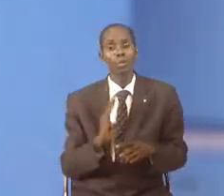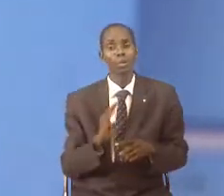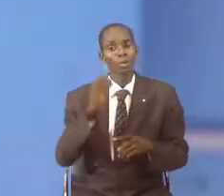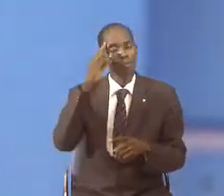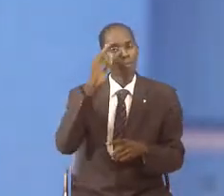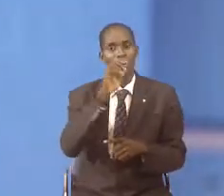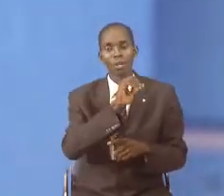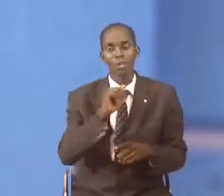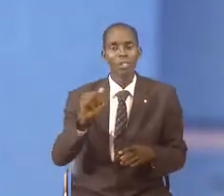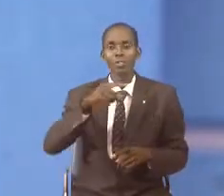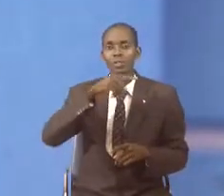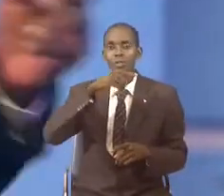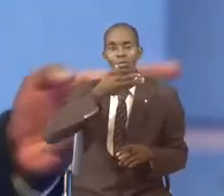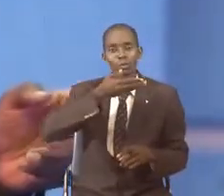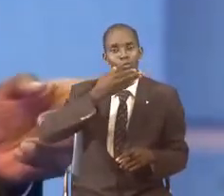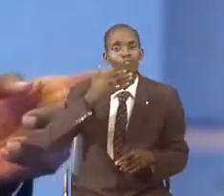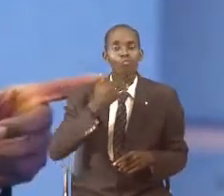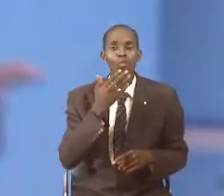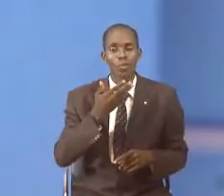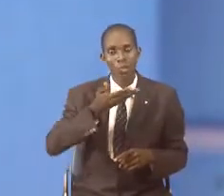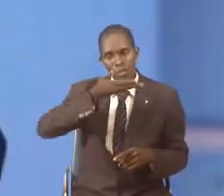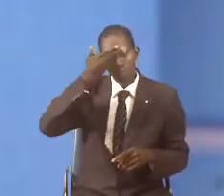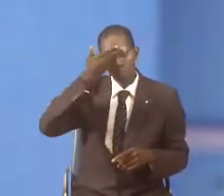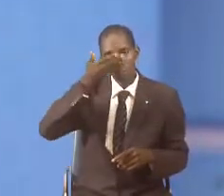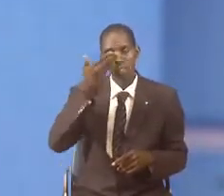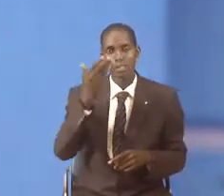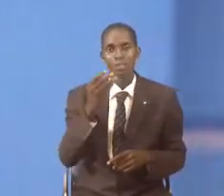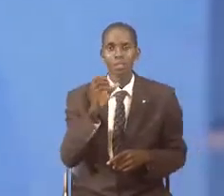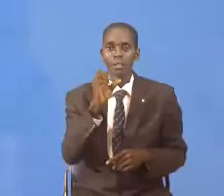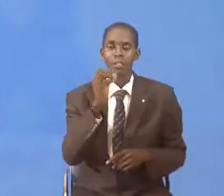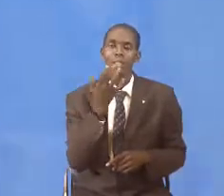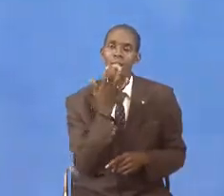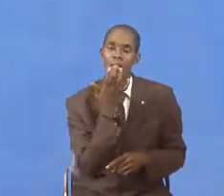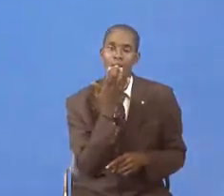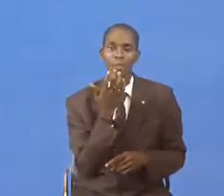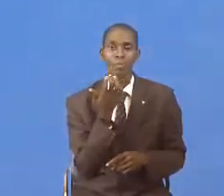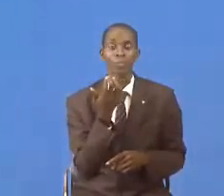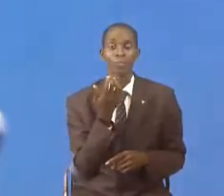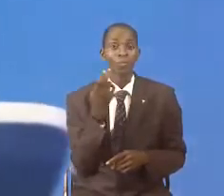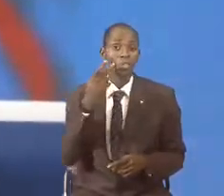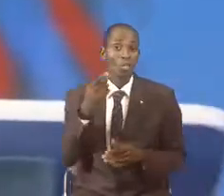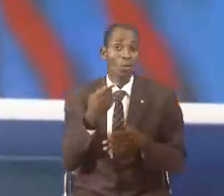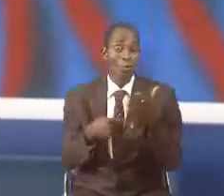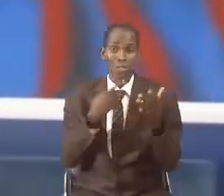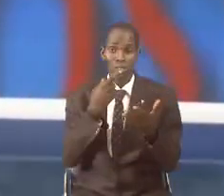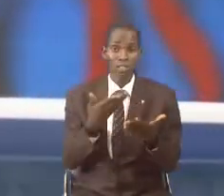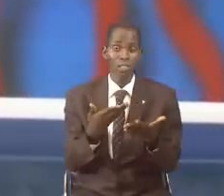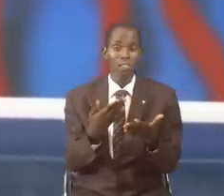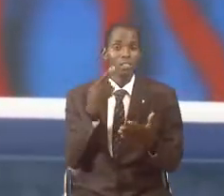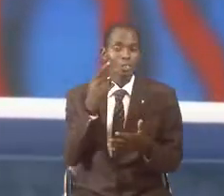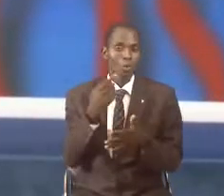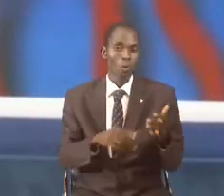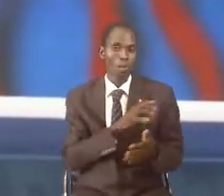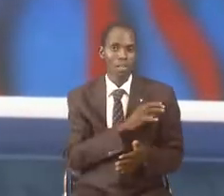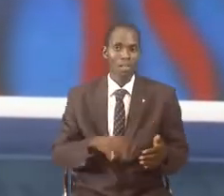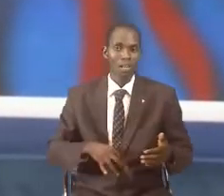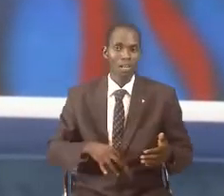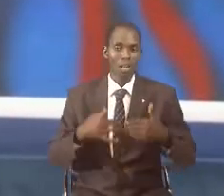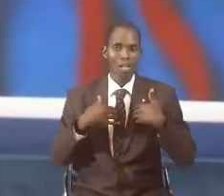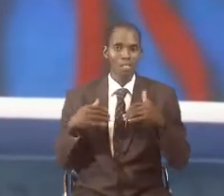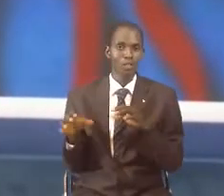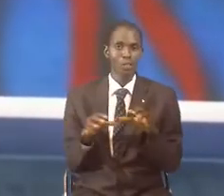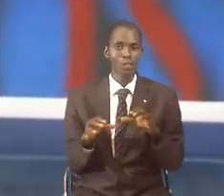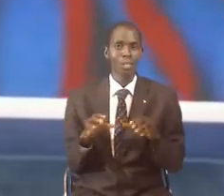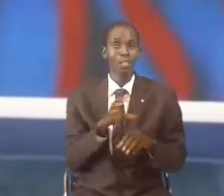a sacrifice to God for a sweet smelling savor. It says,